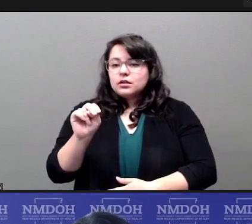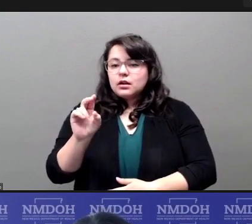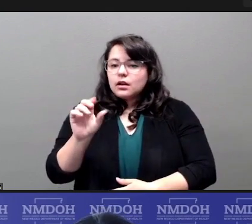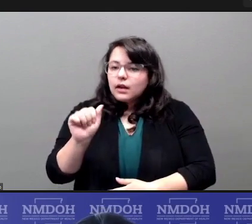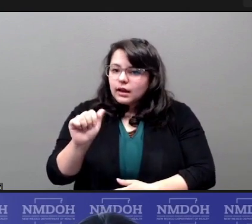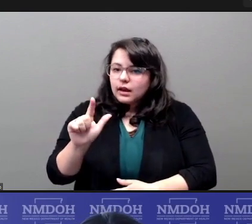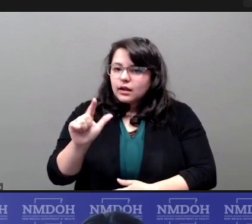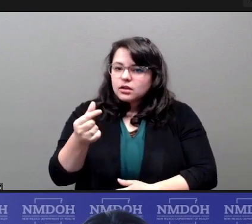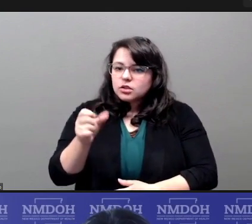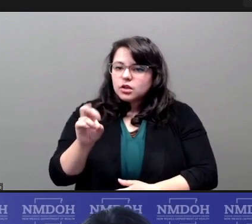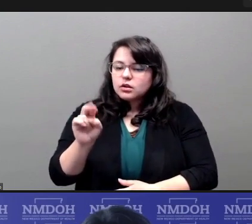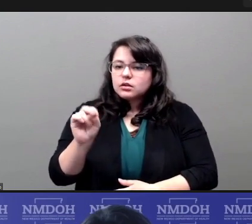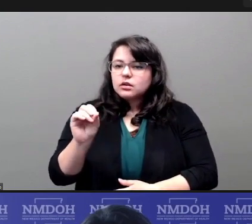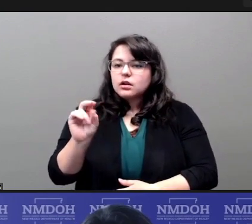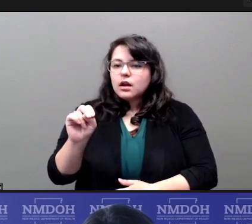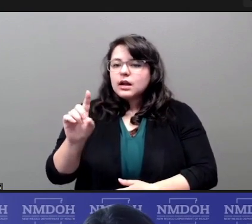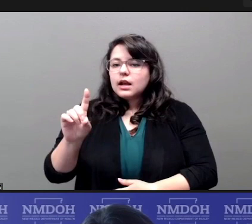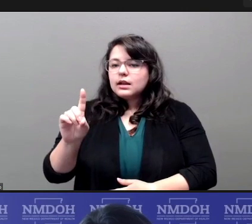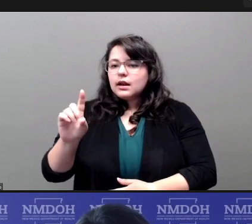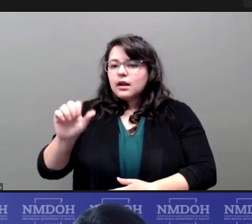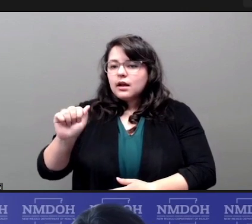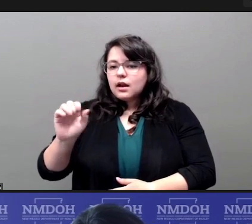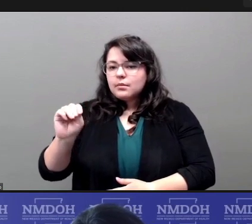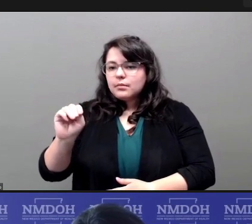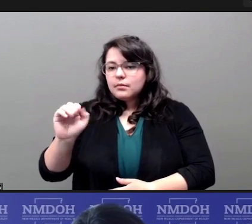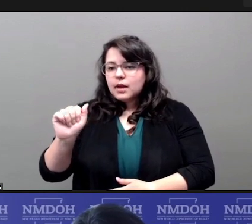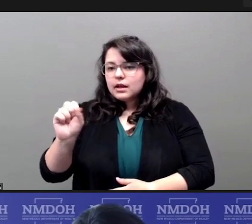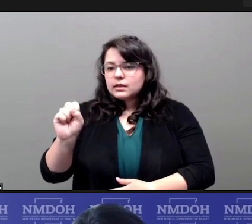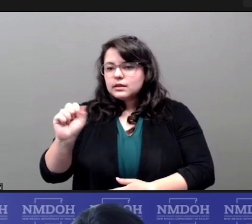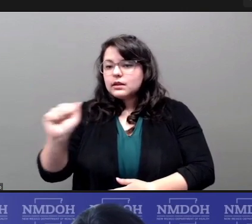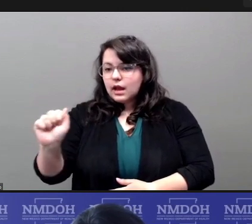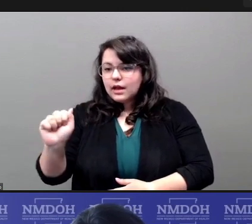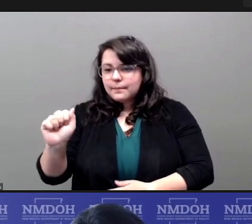southern part of the state, and then we'll go to Nash Jones with